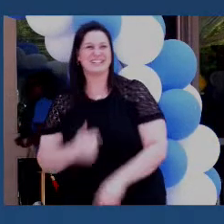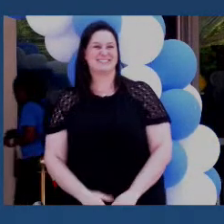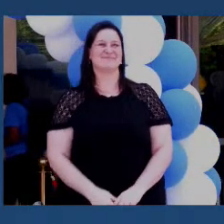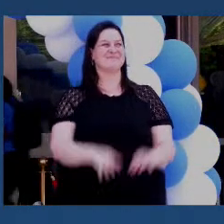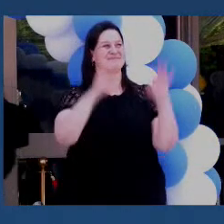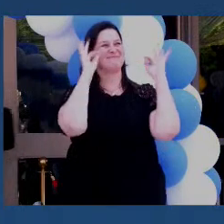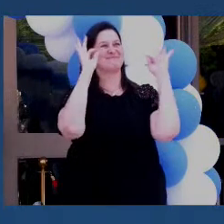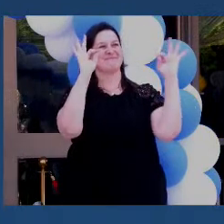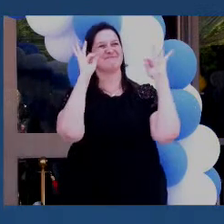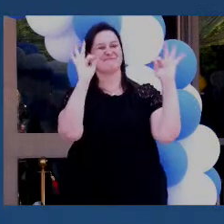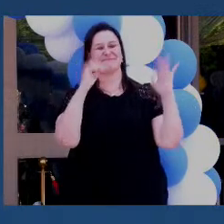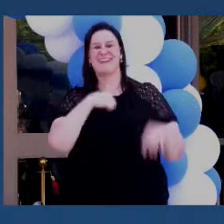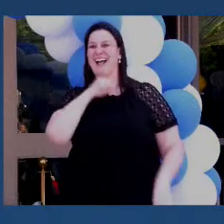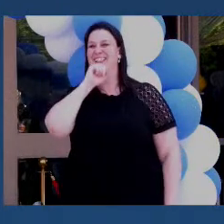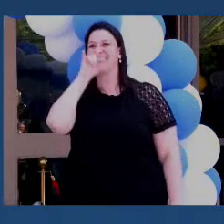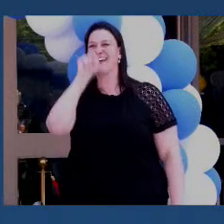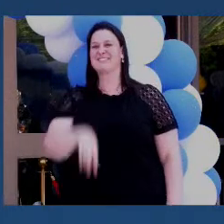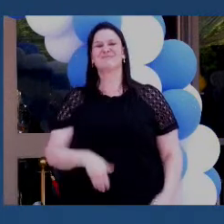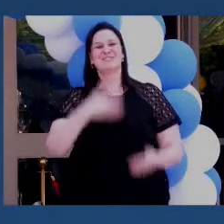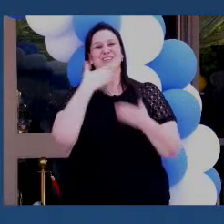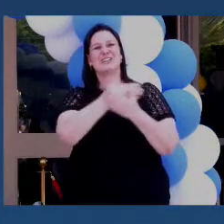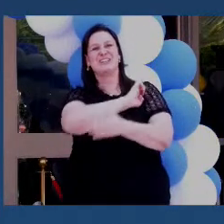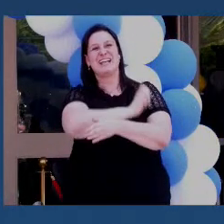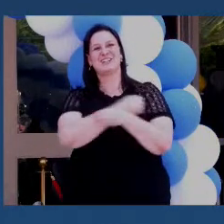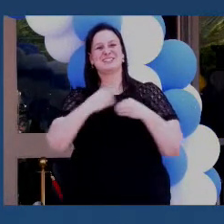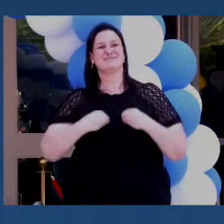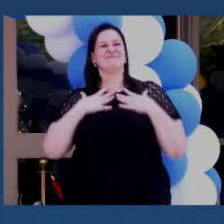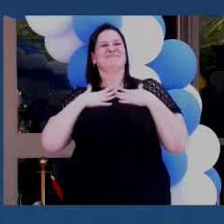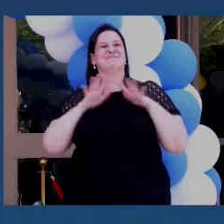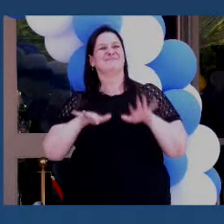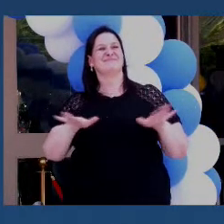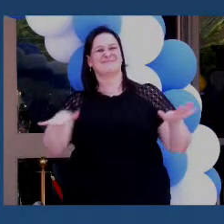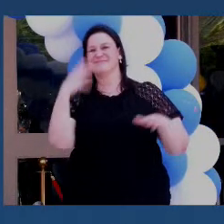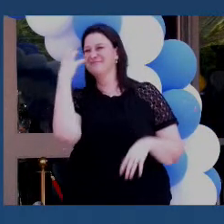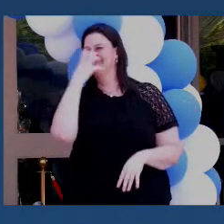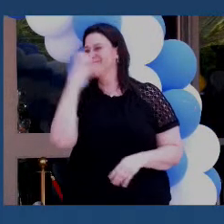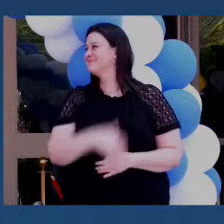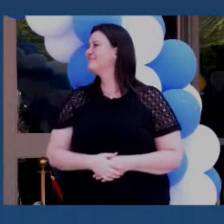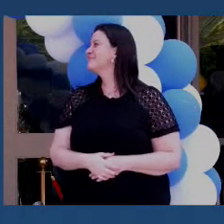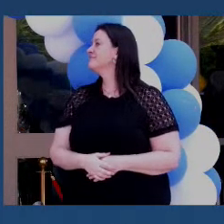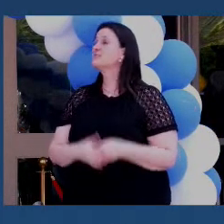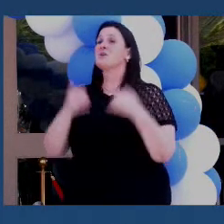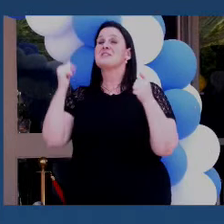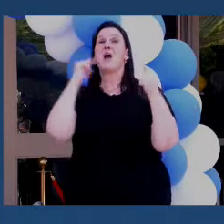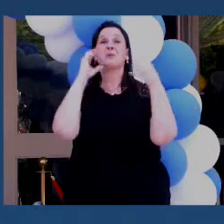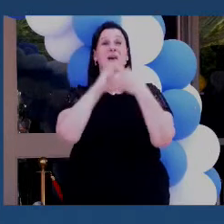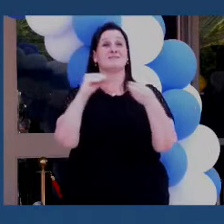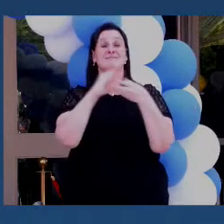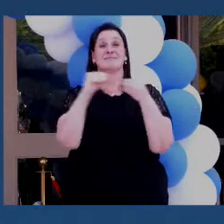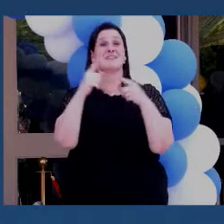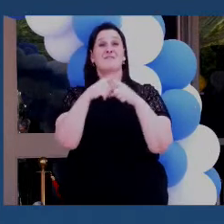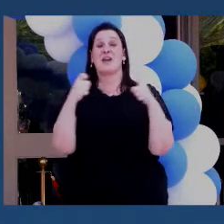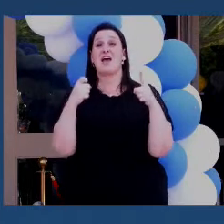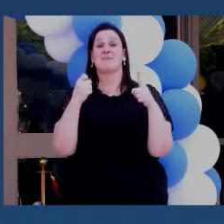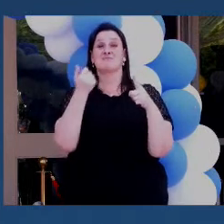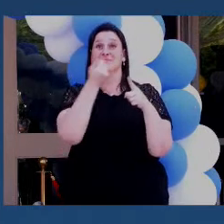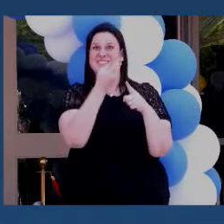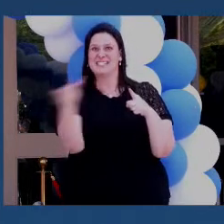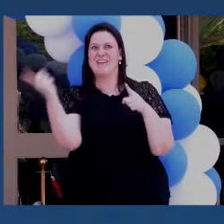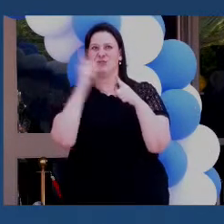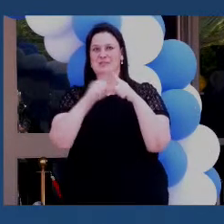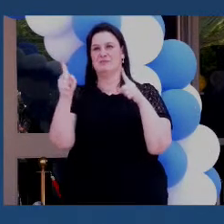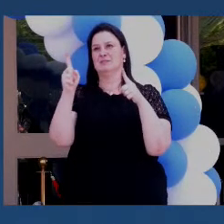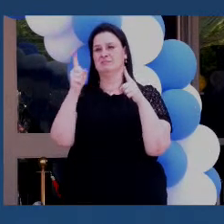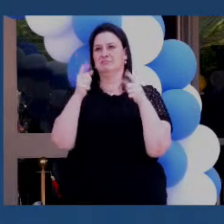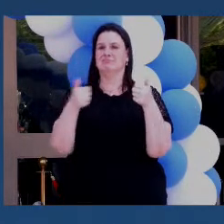There we go. I love it. Love the energy. At this time, we will have remarks from a number of influential people